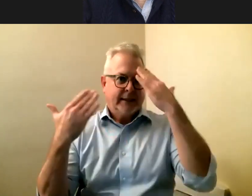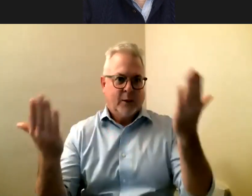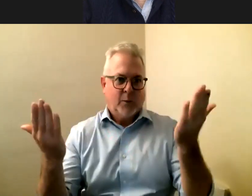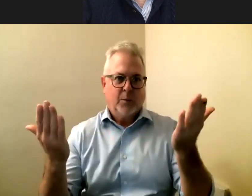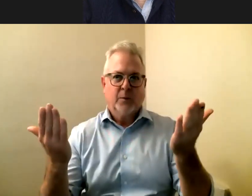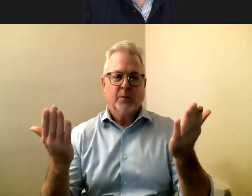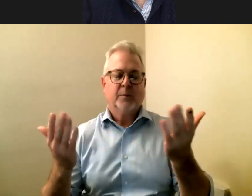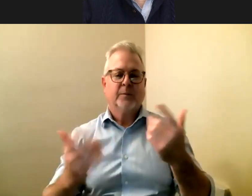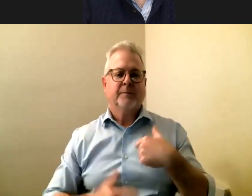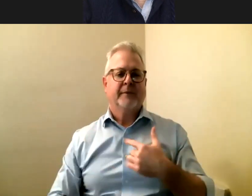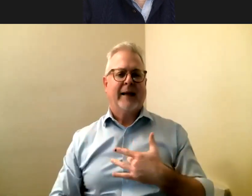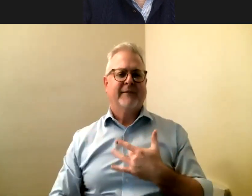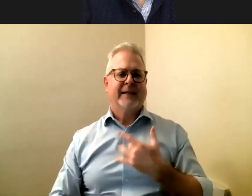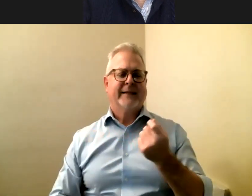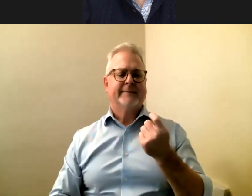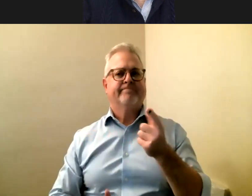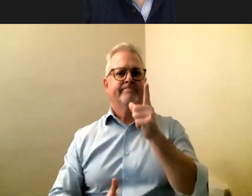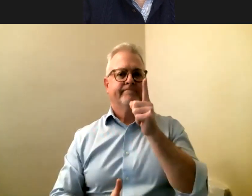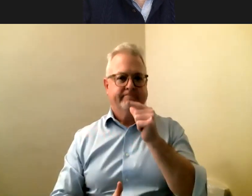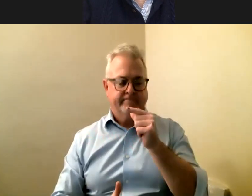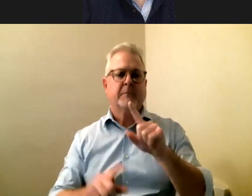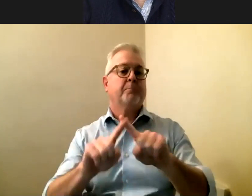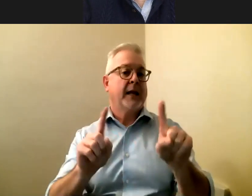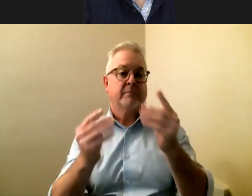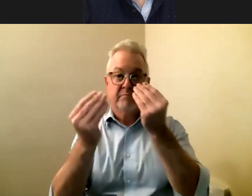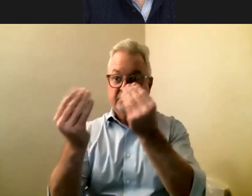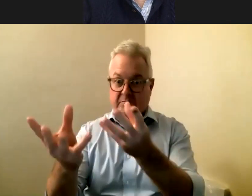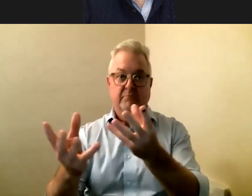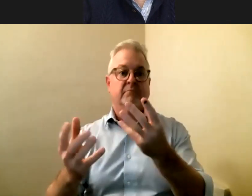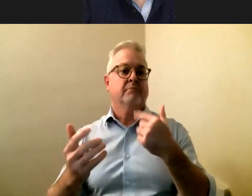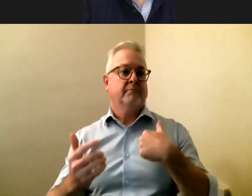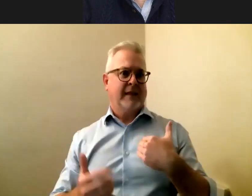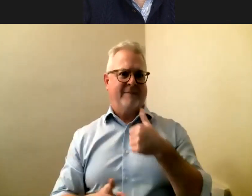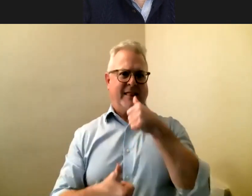the last couple of weeks, we've gotten so much information. So I feel like